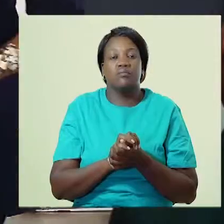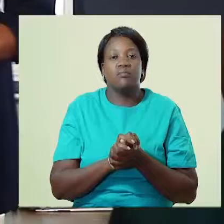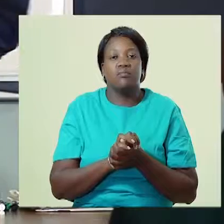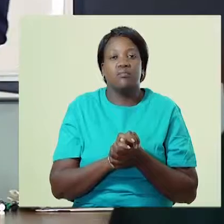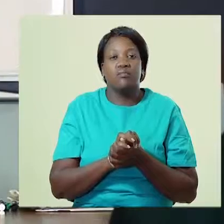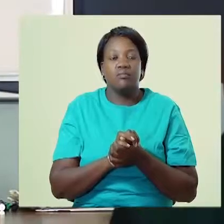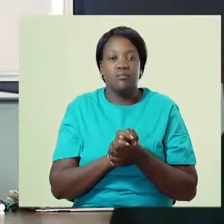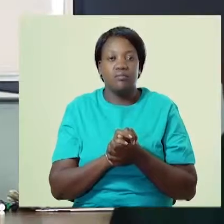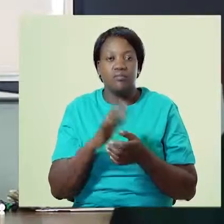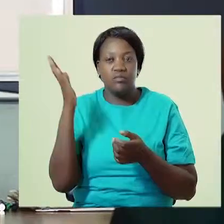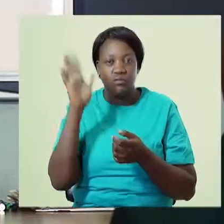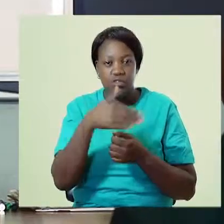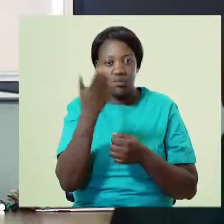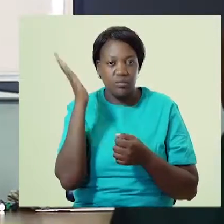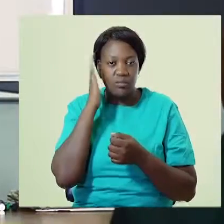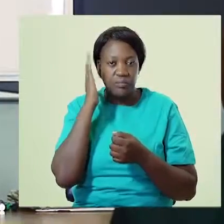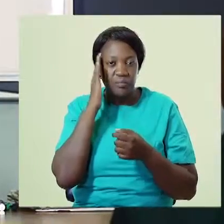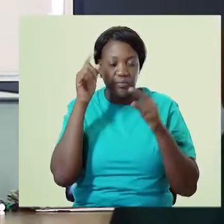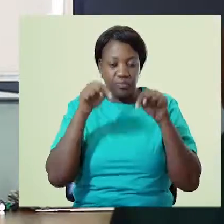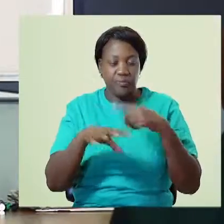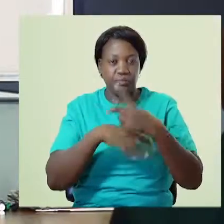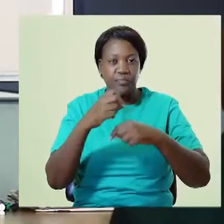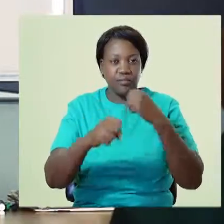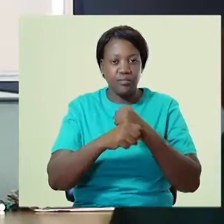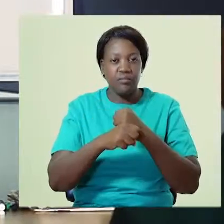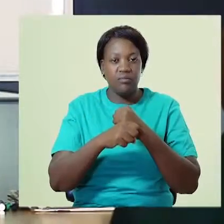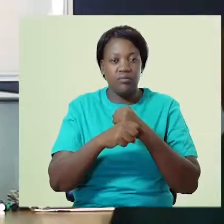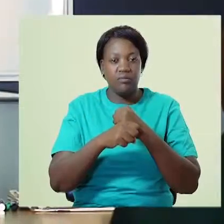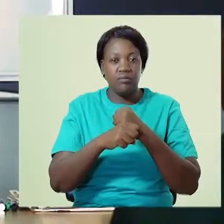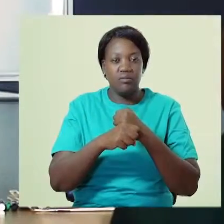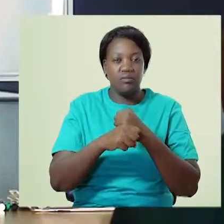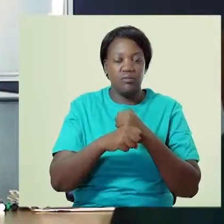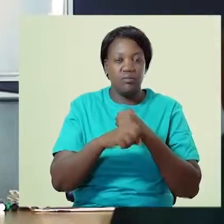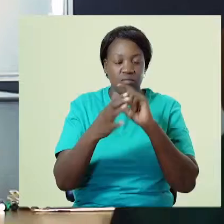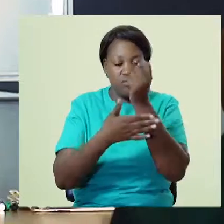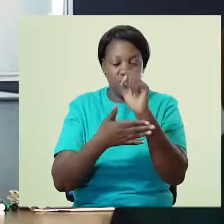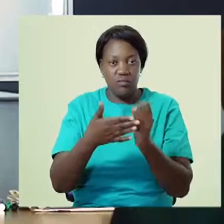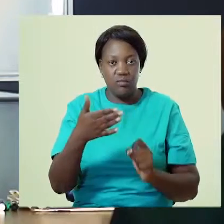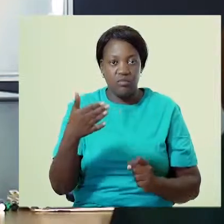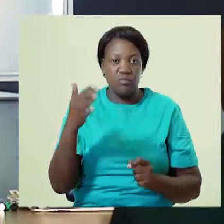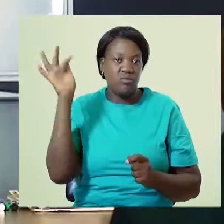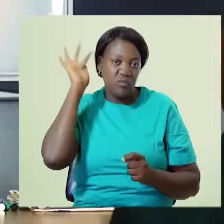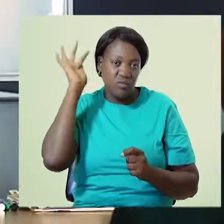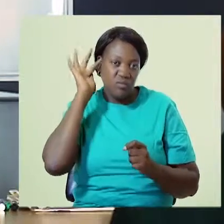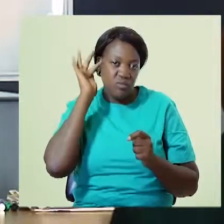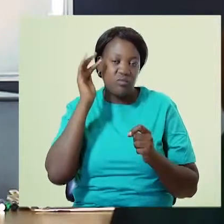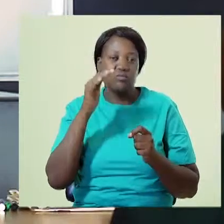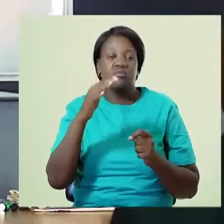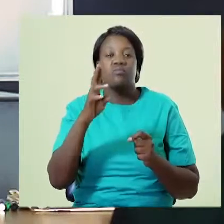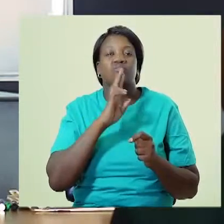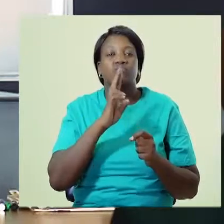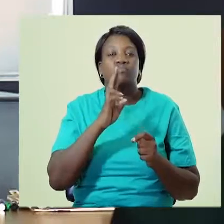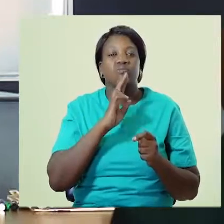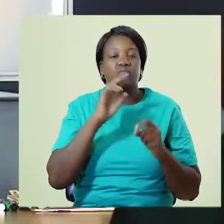Right. As you all know, at the end of the year, you will write a listening comprehension exam, which will count for